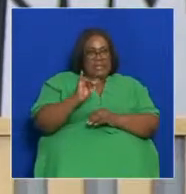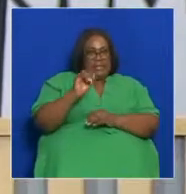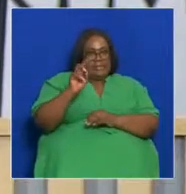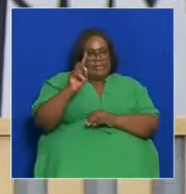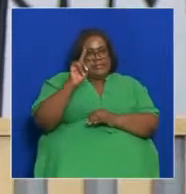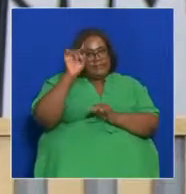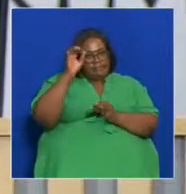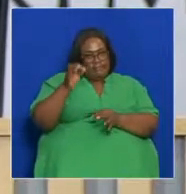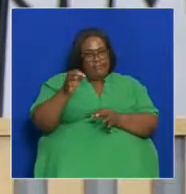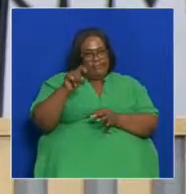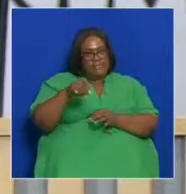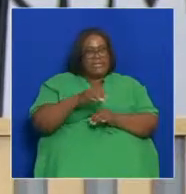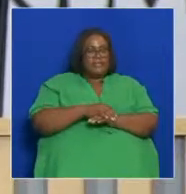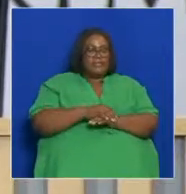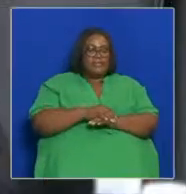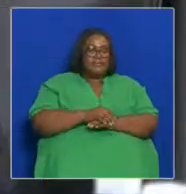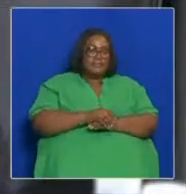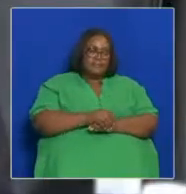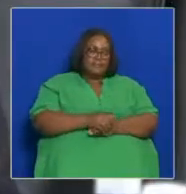that way.